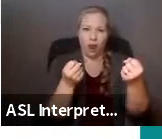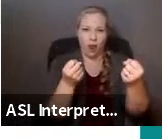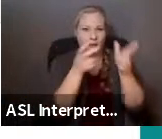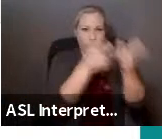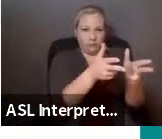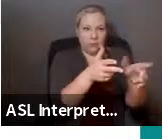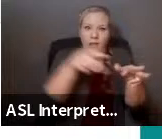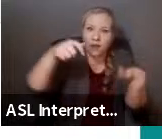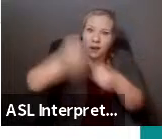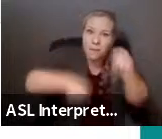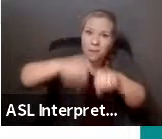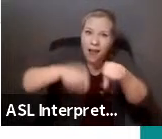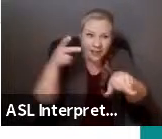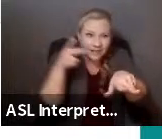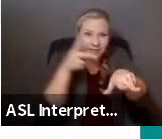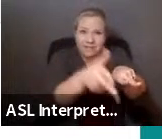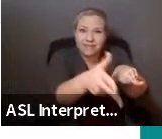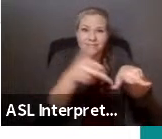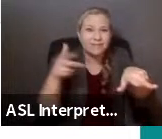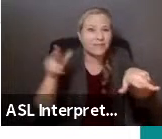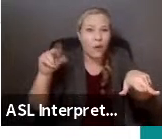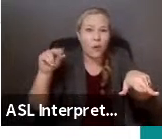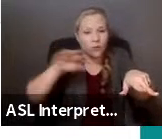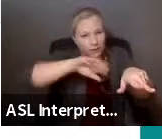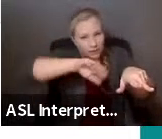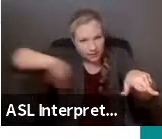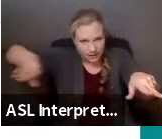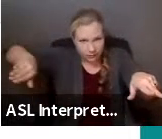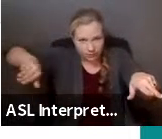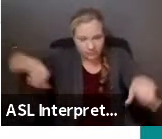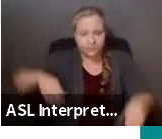of users moving at different speeds. But